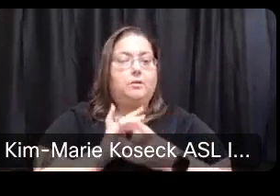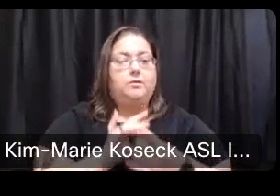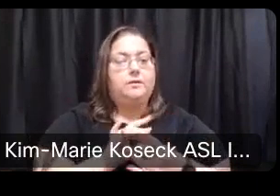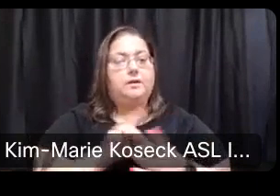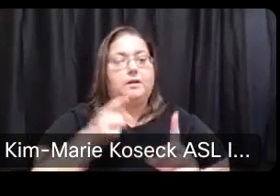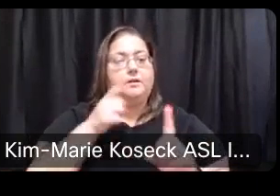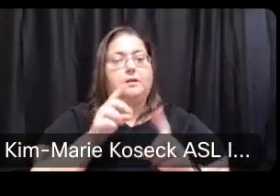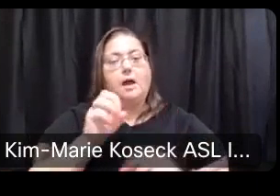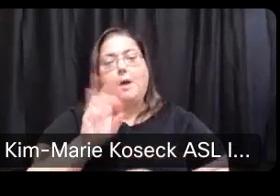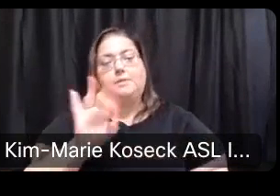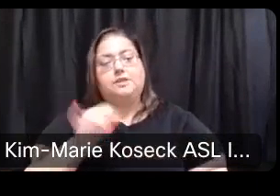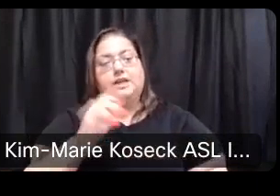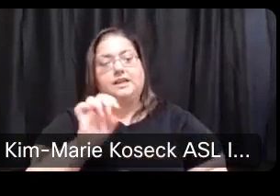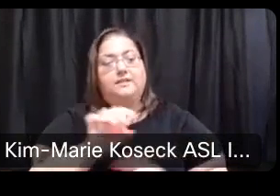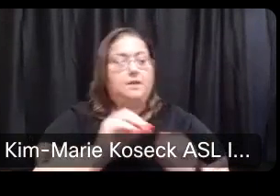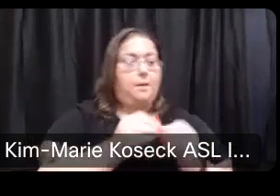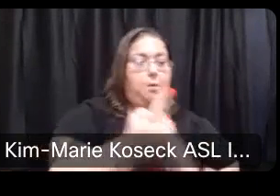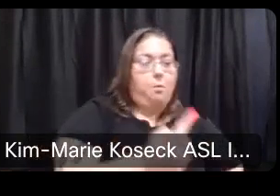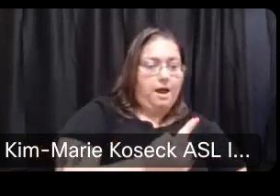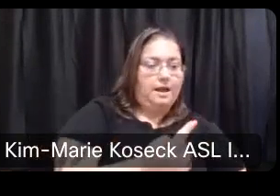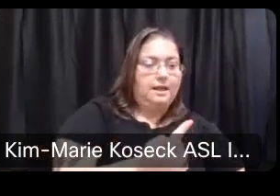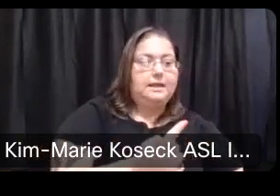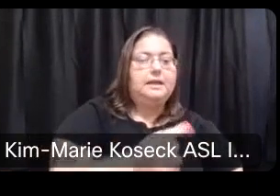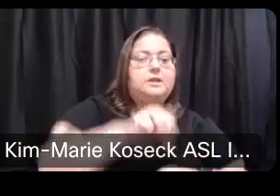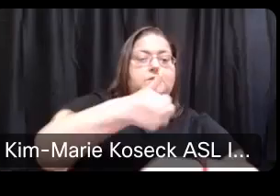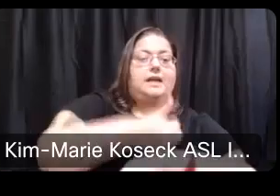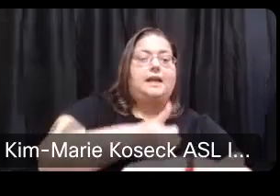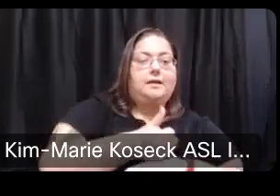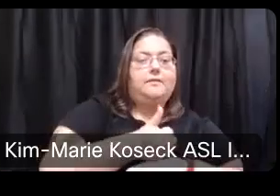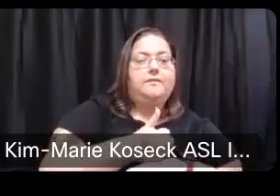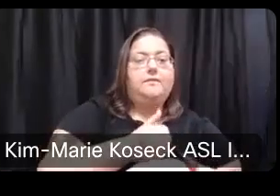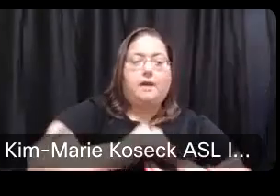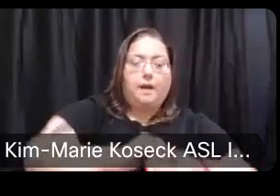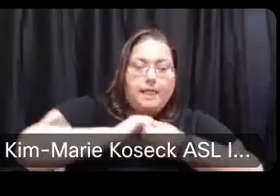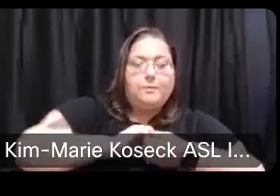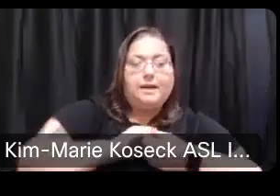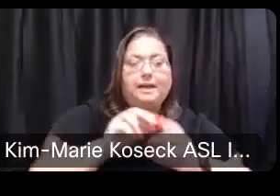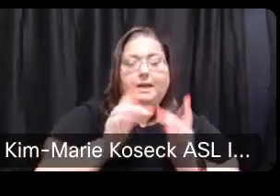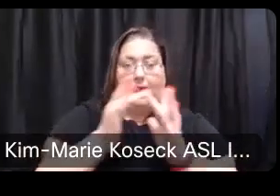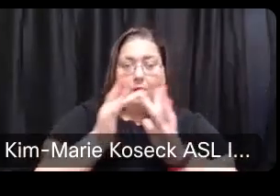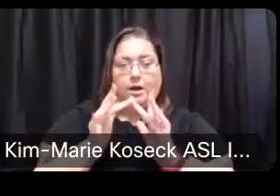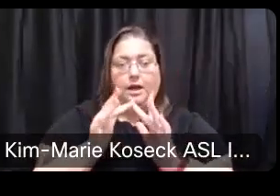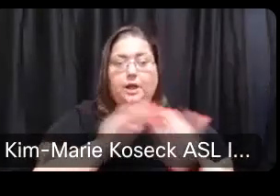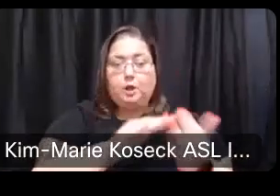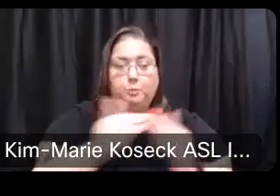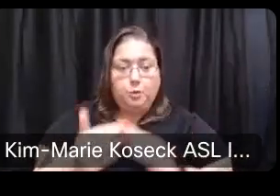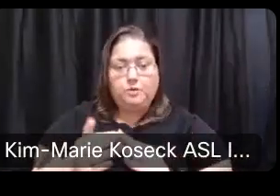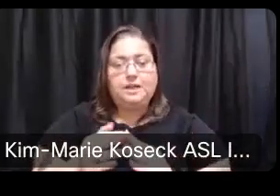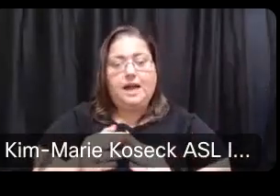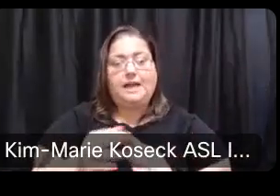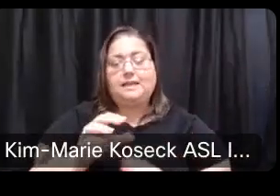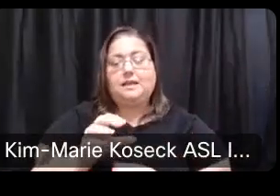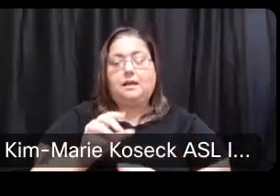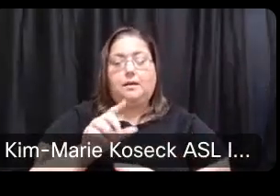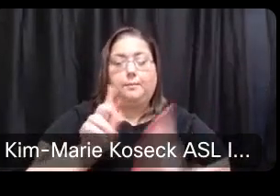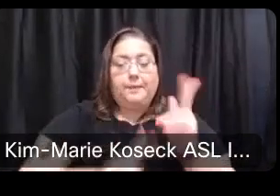objective. For number 1, the intent is to establish a collaborative network among communities and stakeholders to